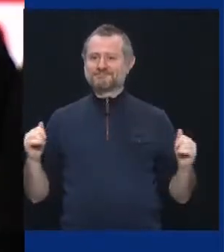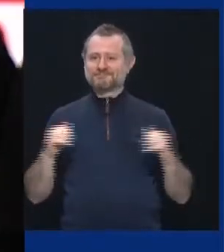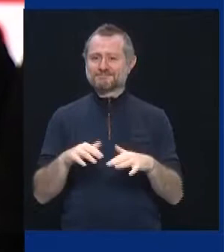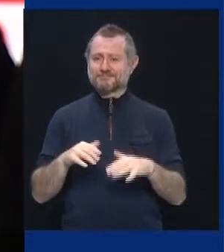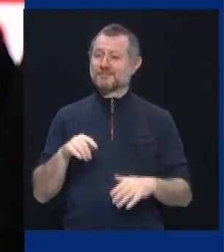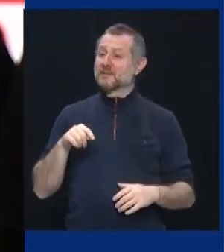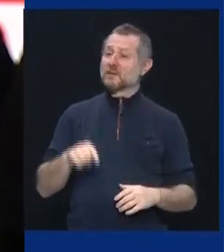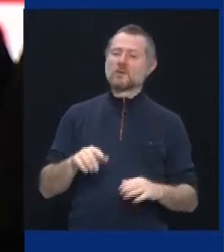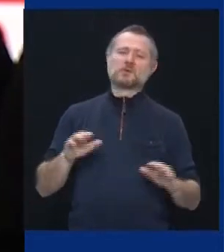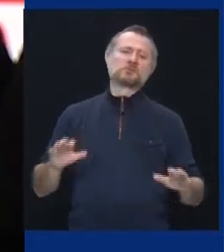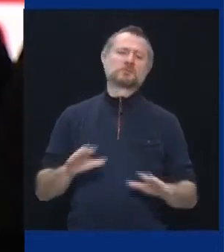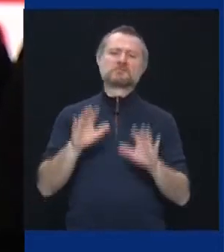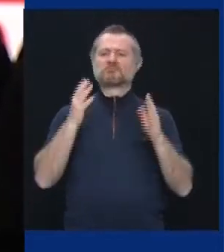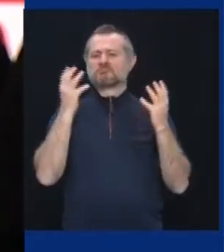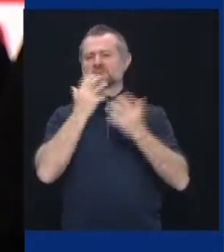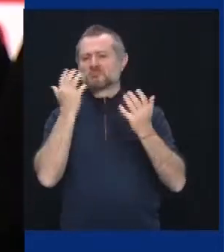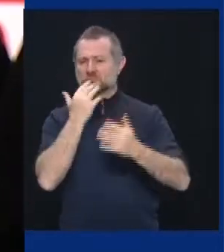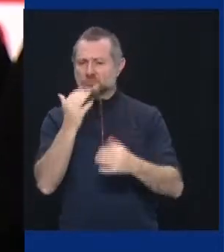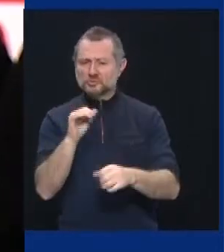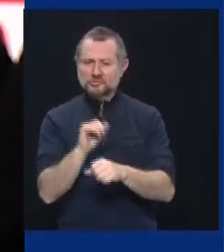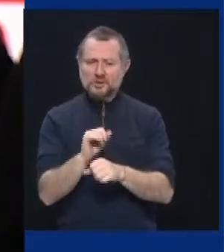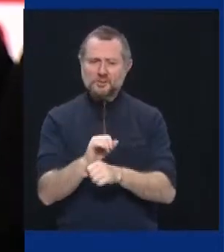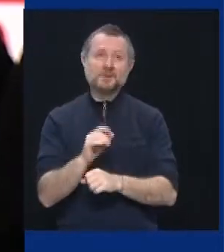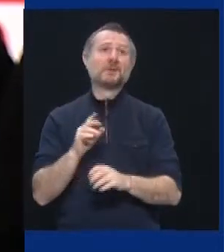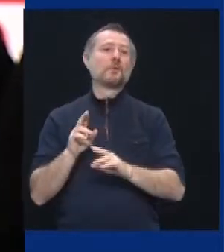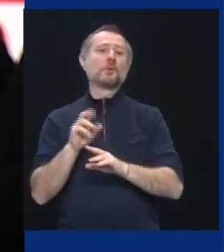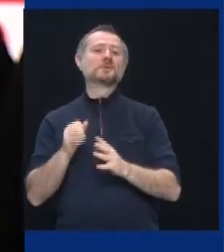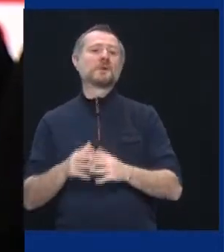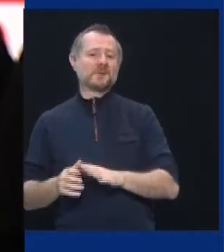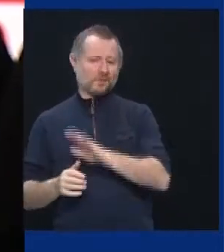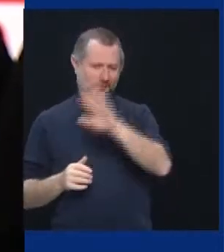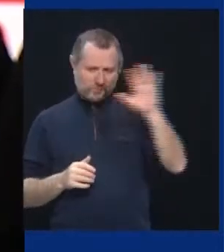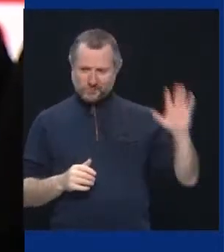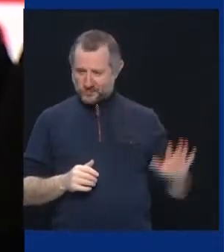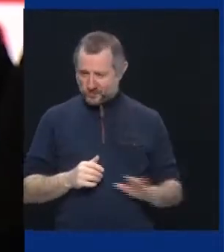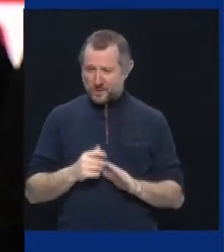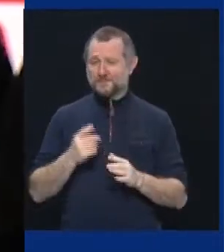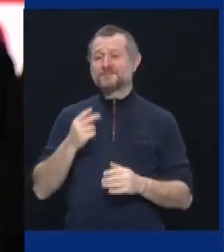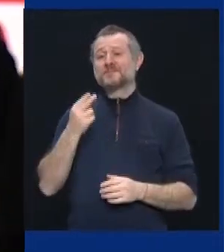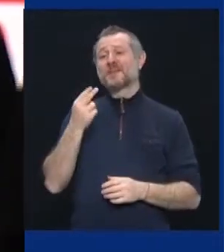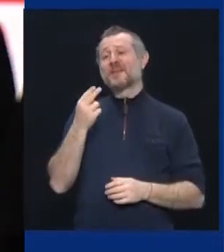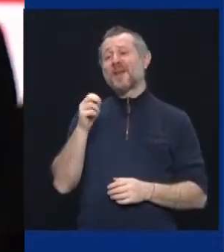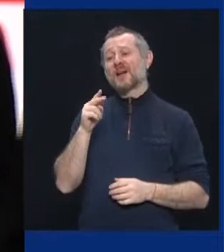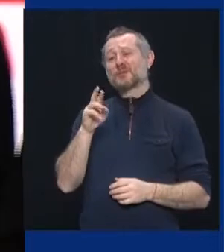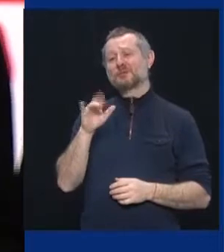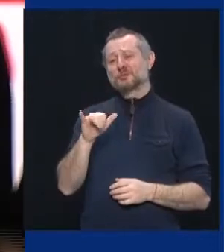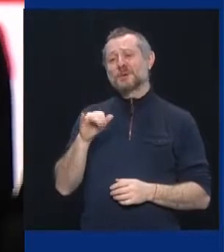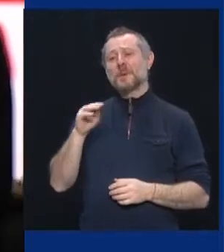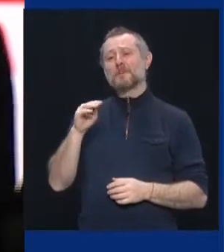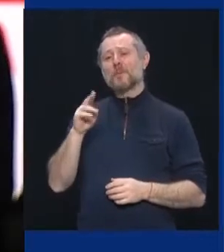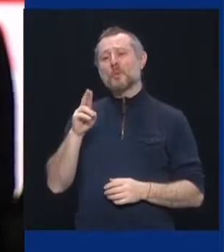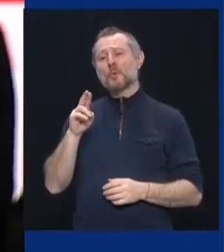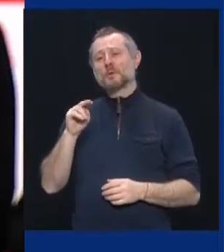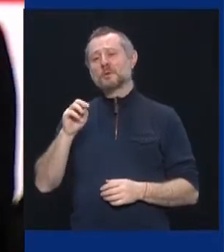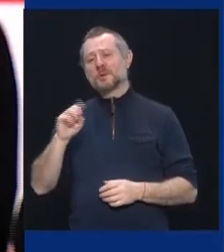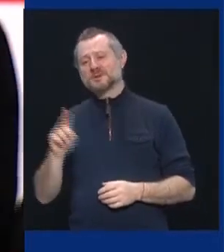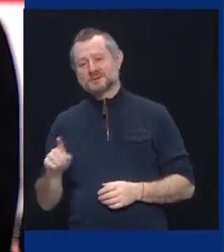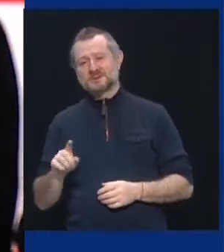nation. The SOMOS operation, and I want to thank Henry Munoz and Dr. Ramon Talaj for being here.